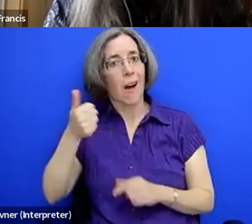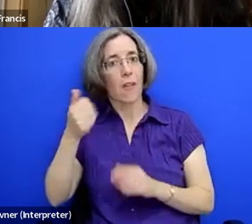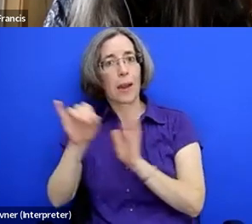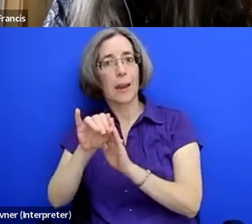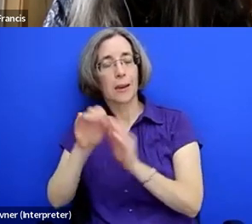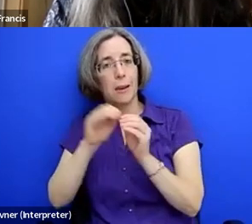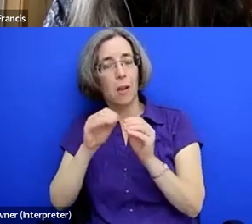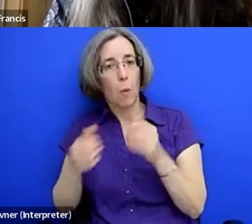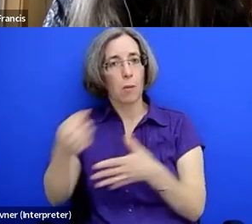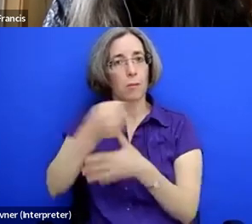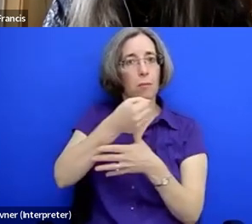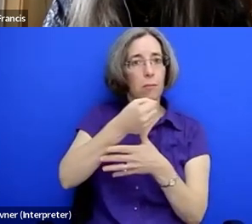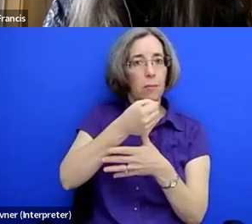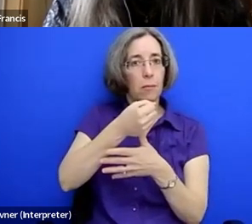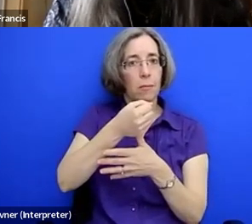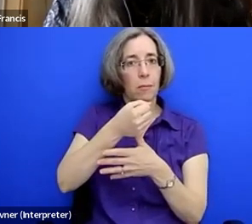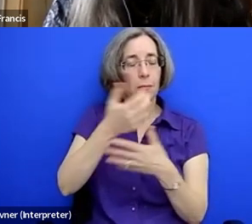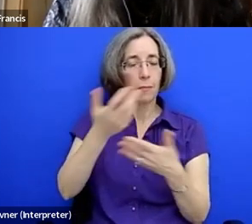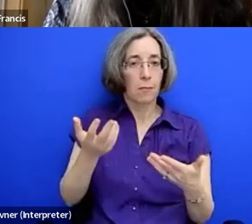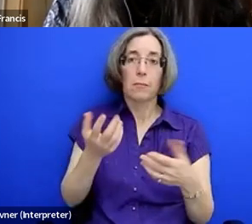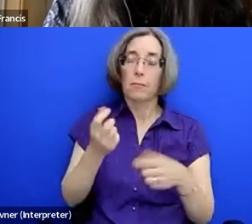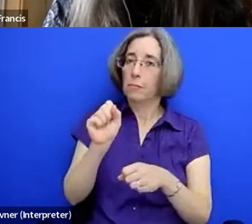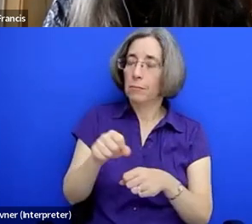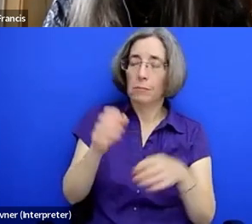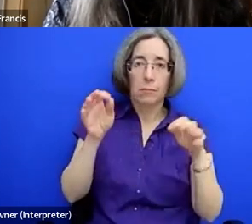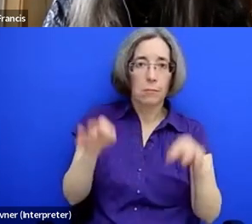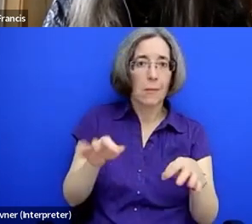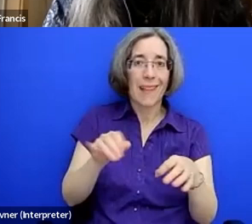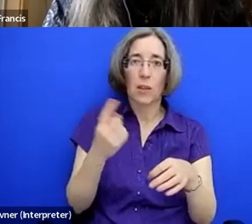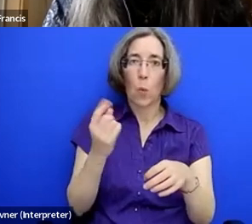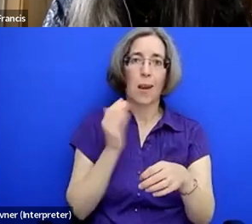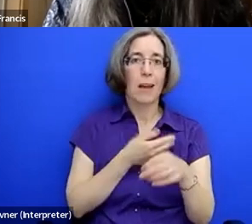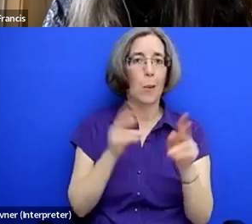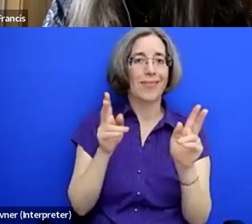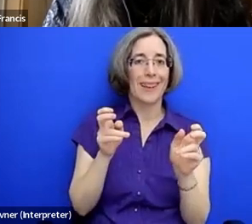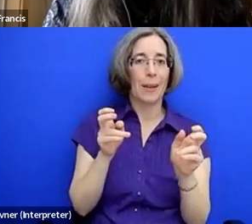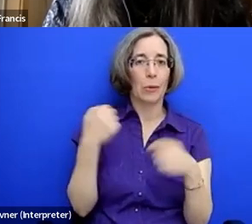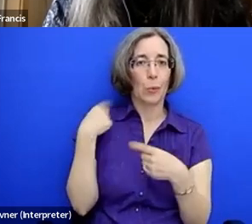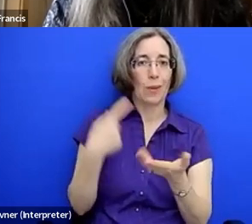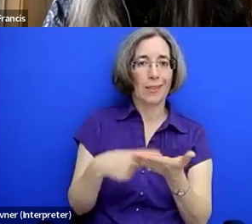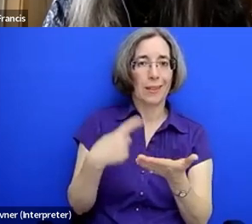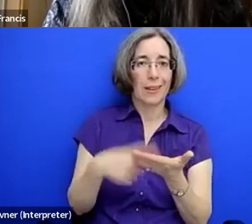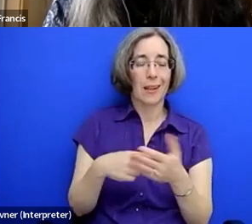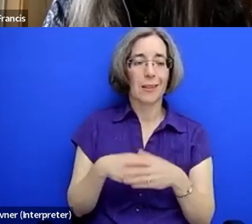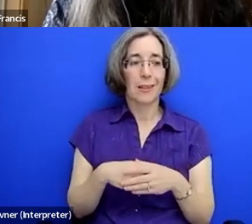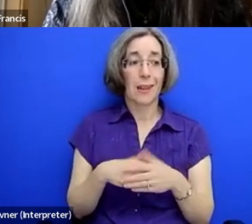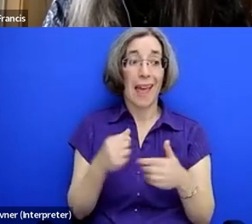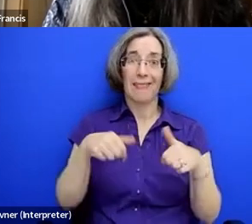is absolutely one of the themes that we've been getting at in the course of the discussion. And one of the themes of the conference, you know, I